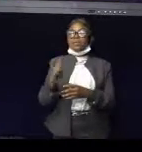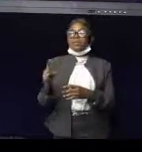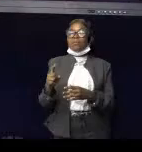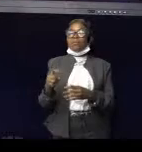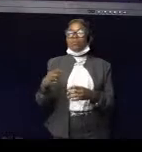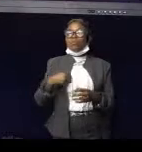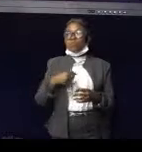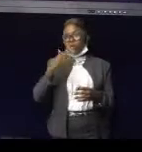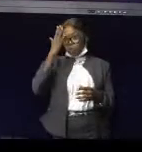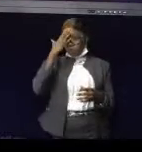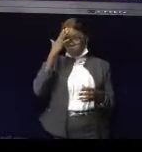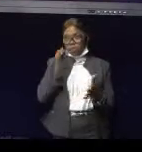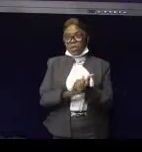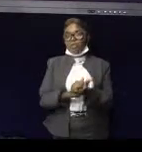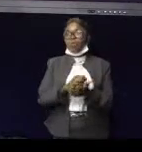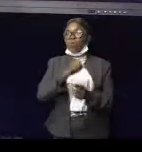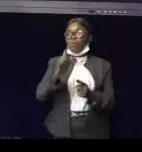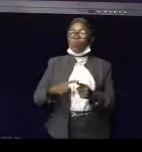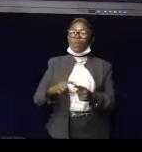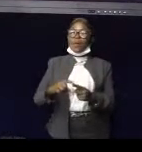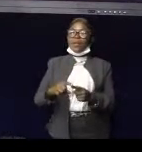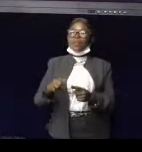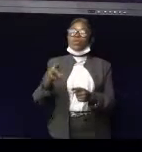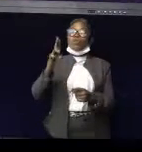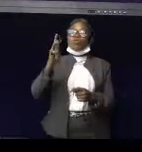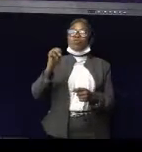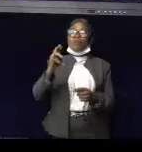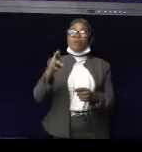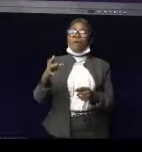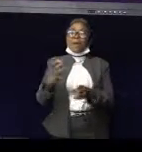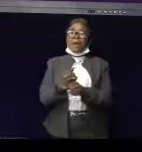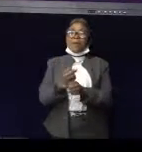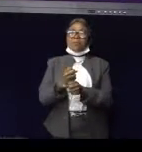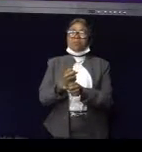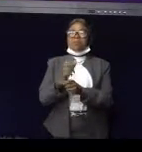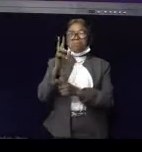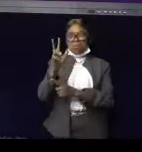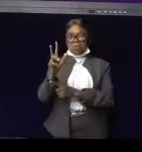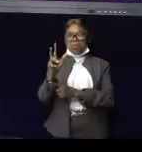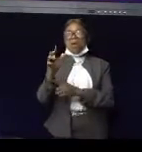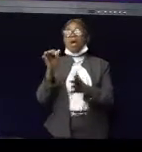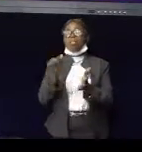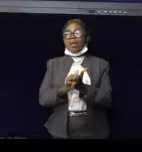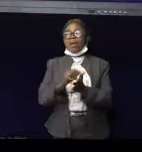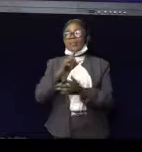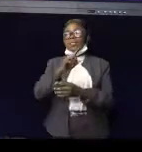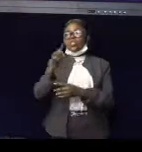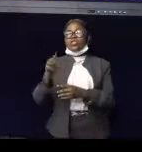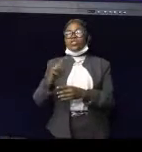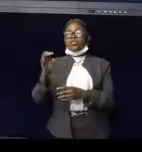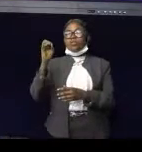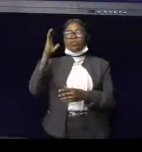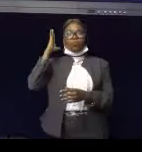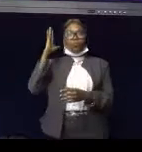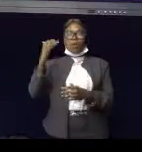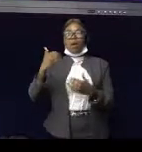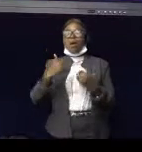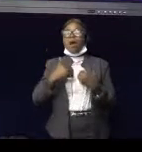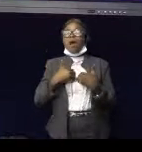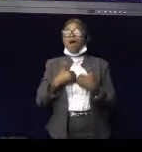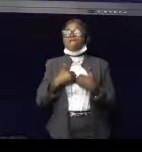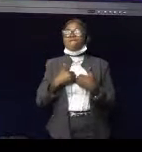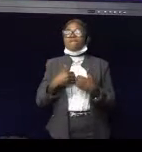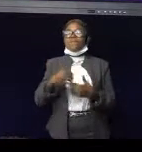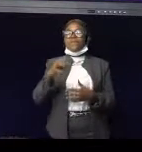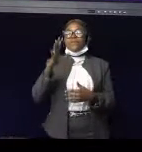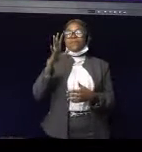know. We know that when Umar gets 3, Z will get 5. And that is the ratio. That is the comparison of what they get. But